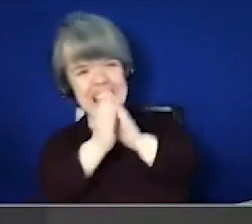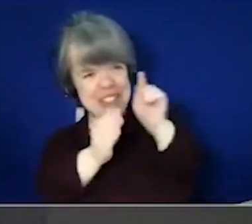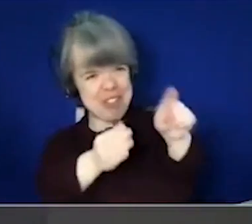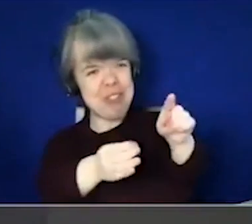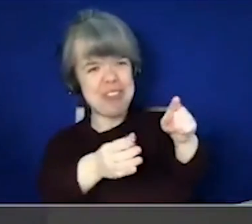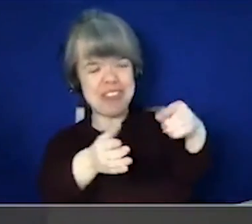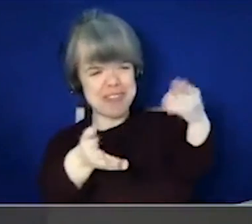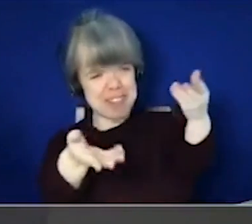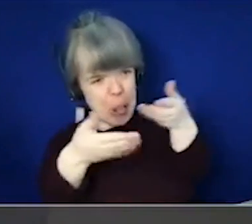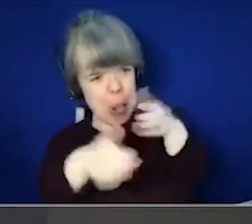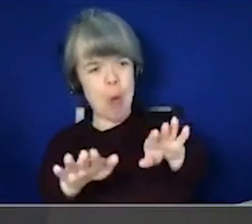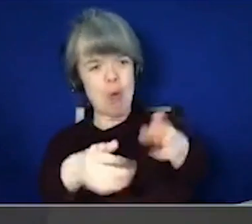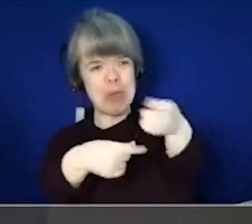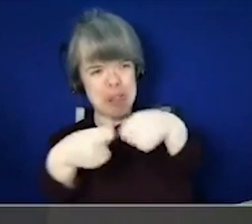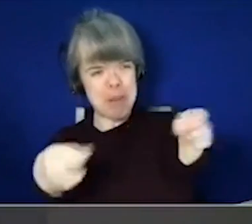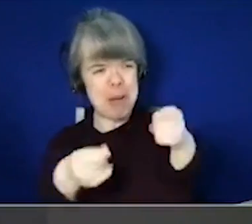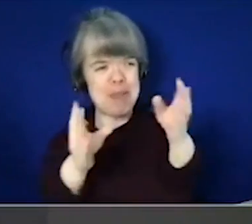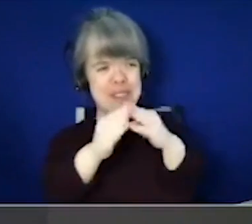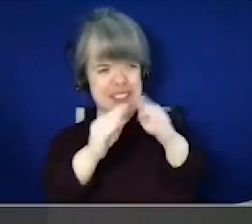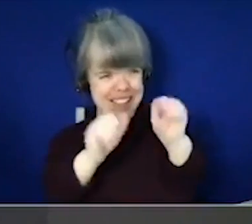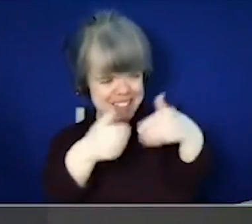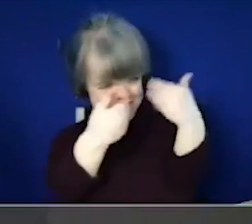it surprised me to hear the following.